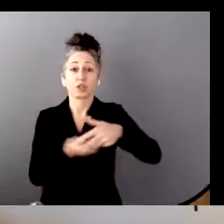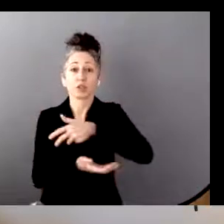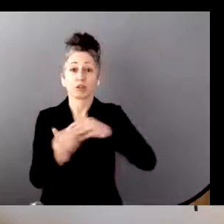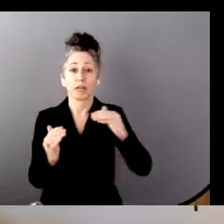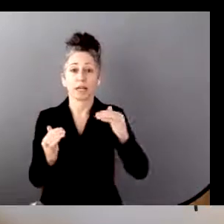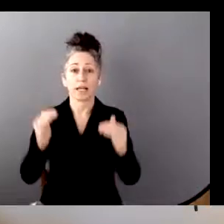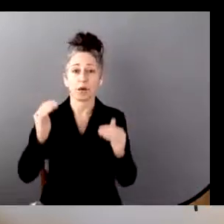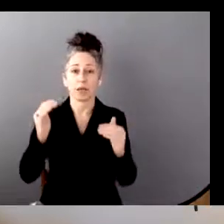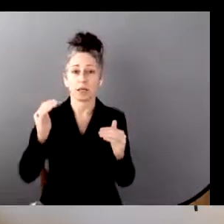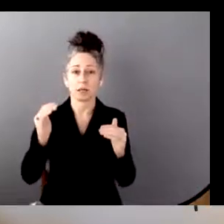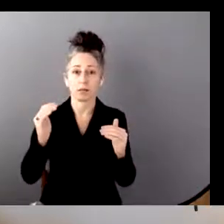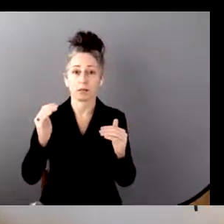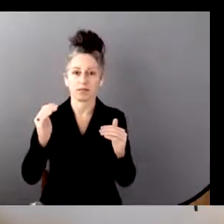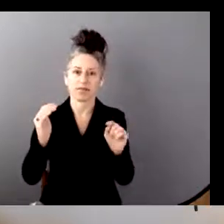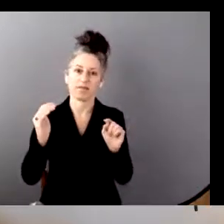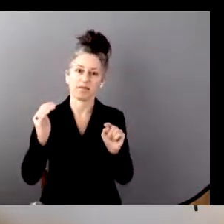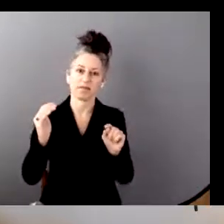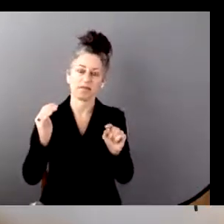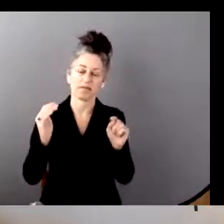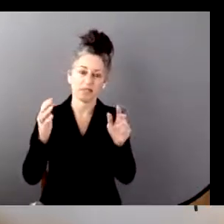experienced by African Americans.